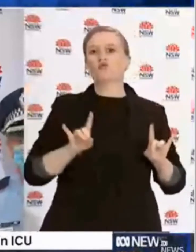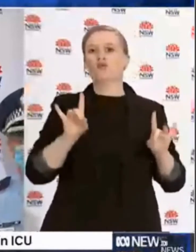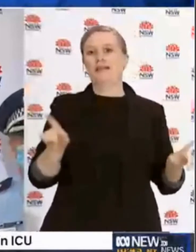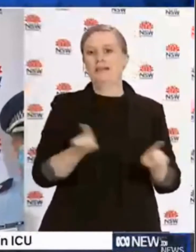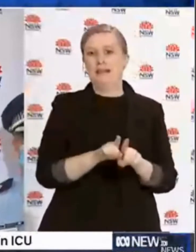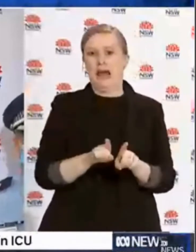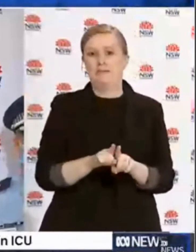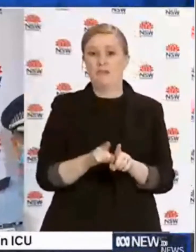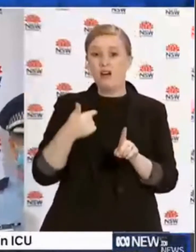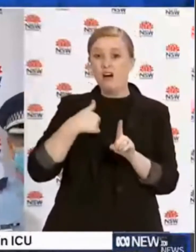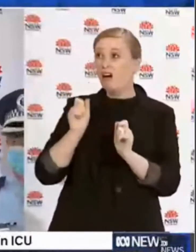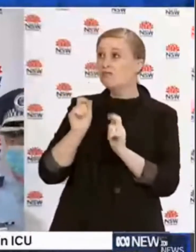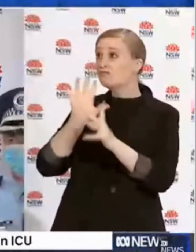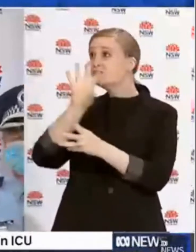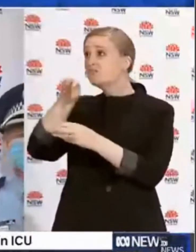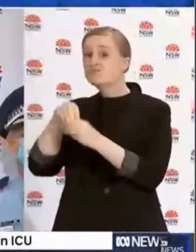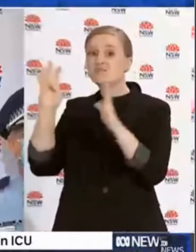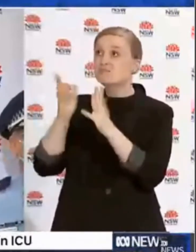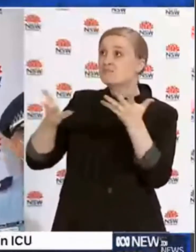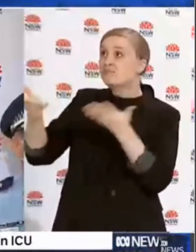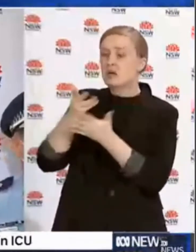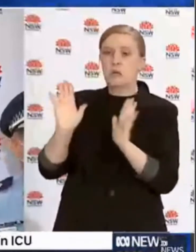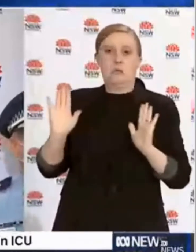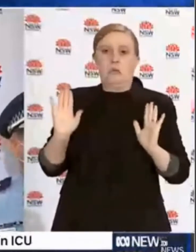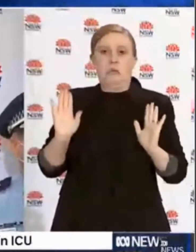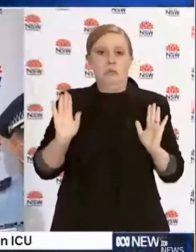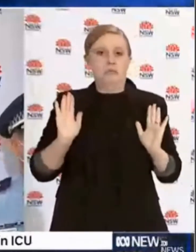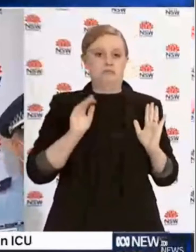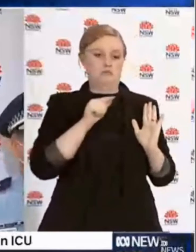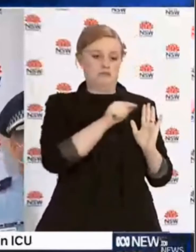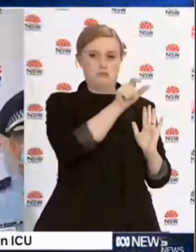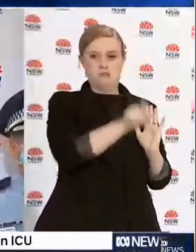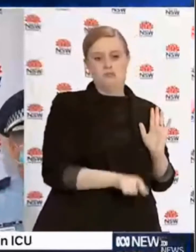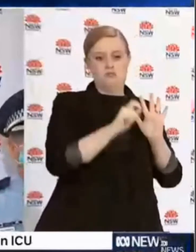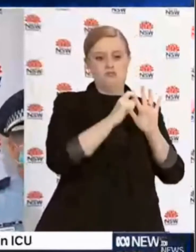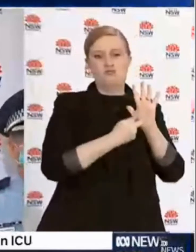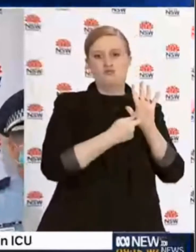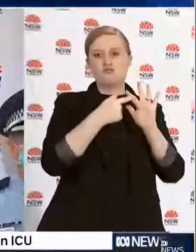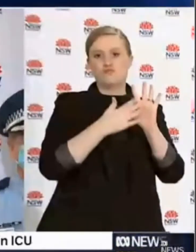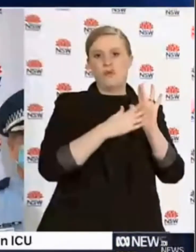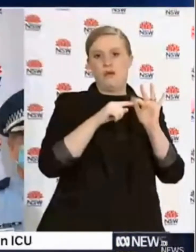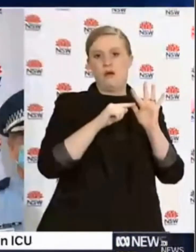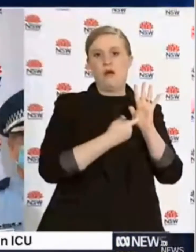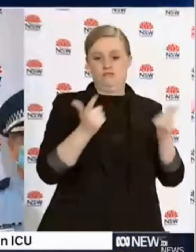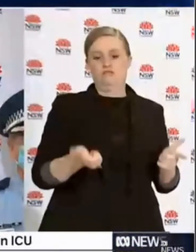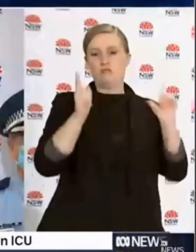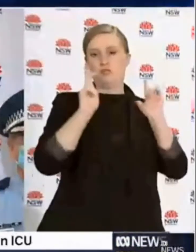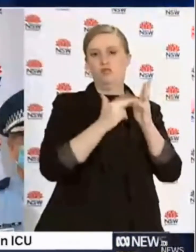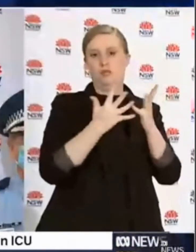but the National Cabinet's made an arrangement, an agreement across the country, and I think it's important that there be a uniform